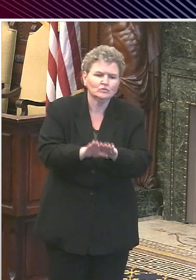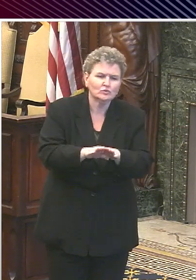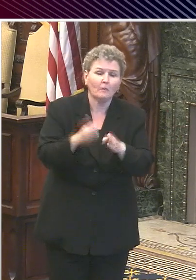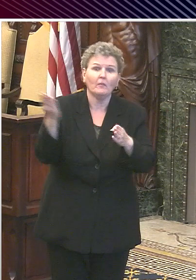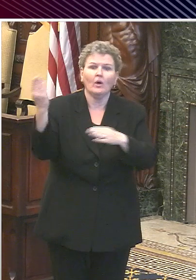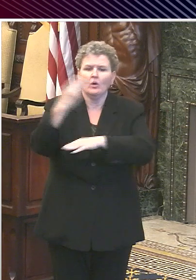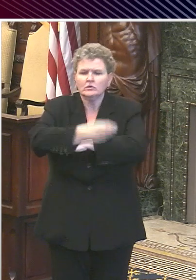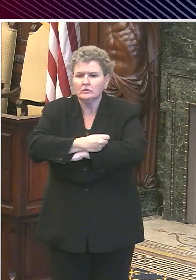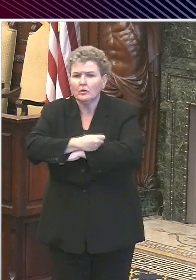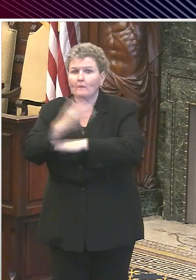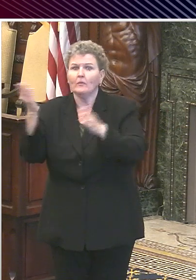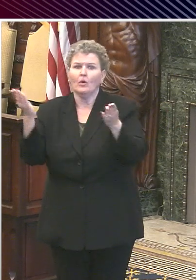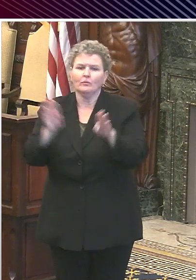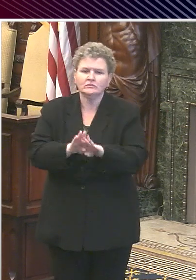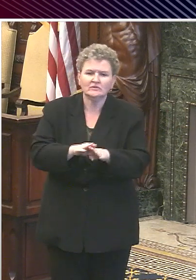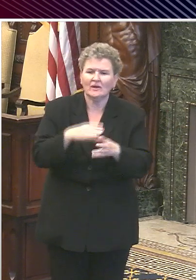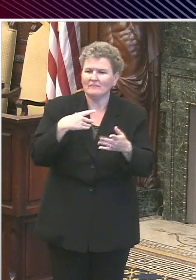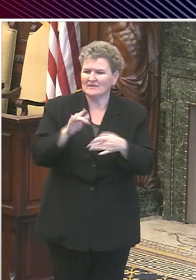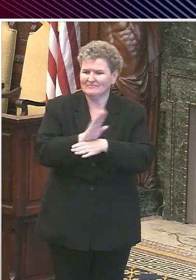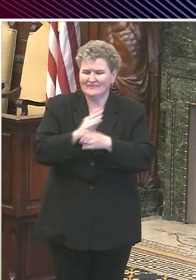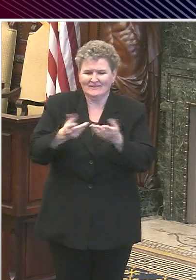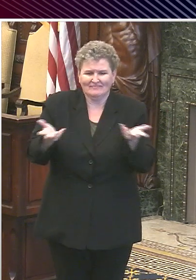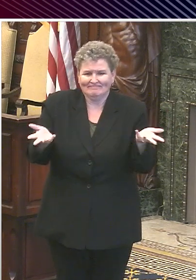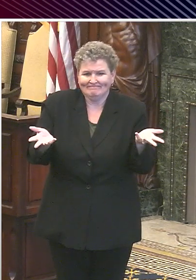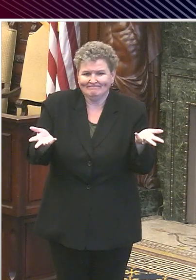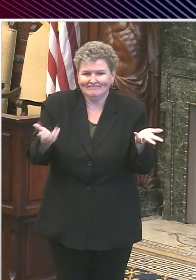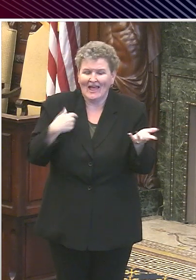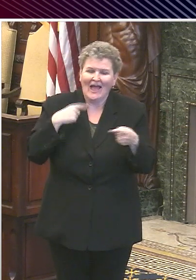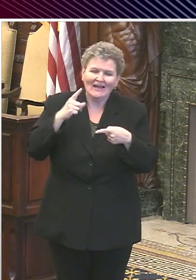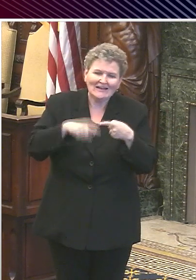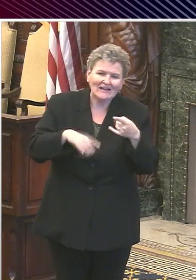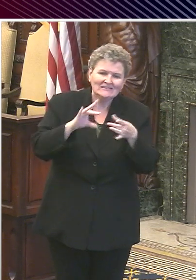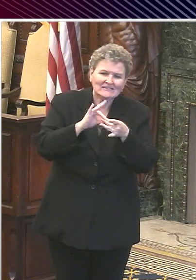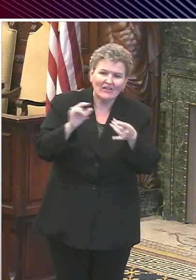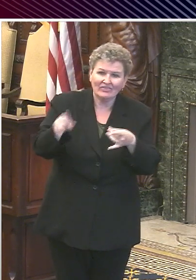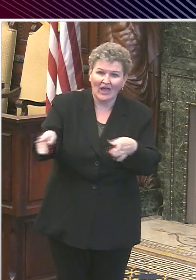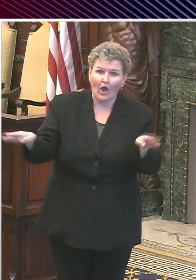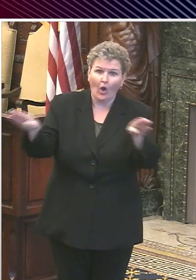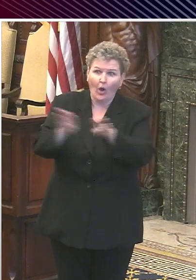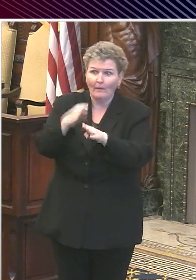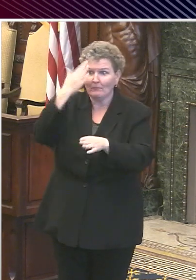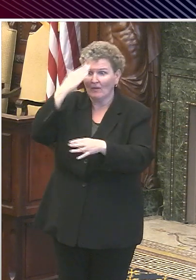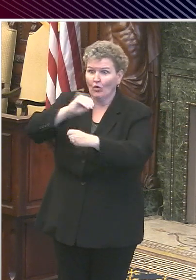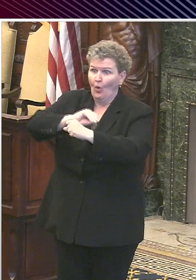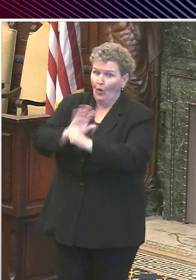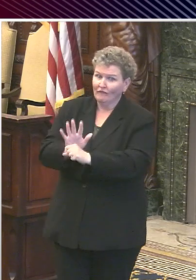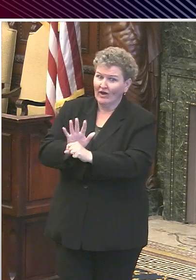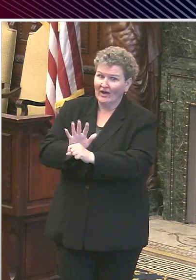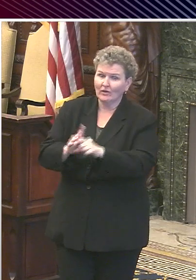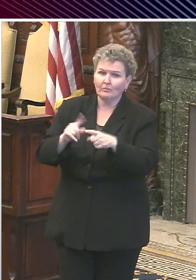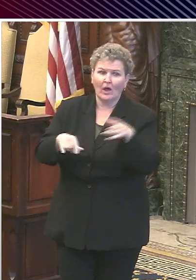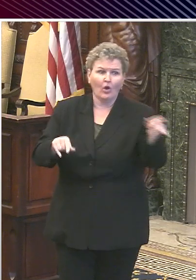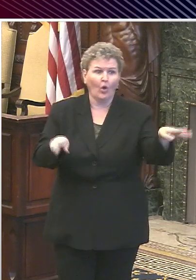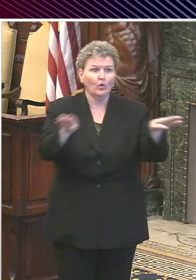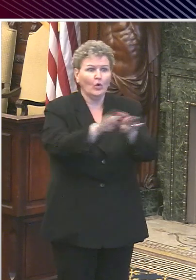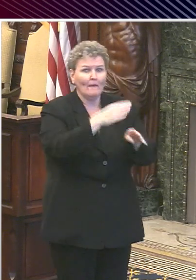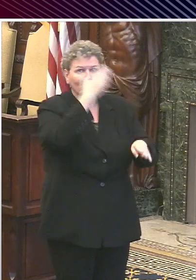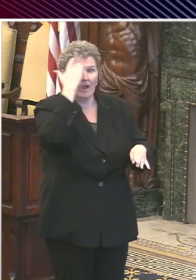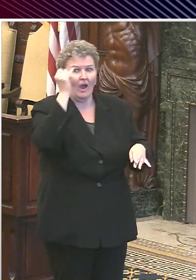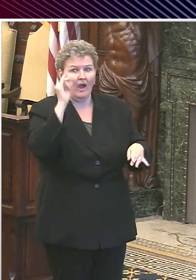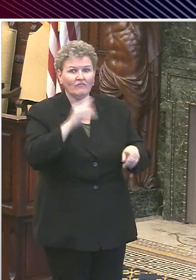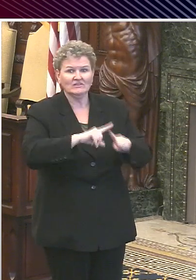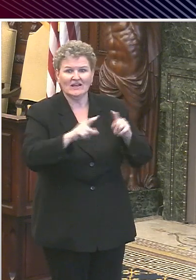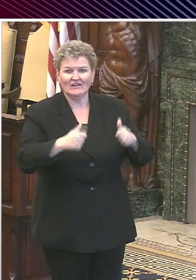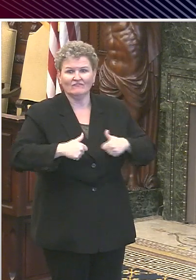business. And it's not going to be possible to say that this one failed because of COVID versus this one failed just because they couldn't make a living at